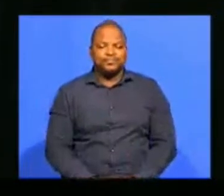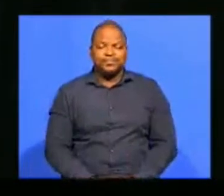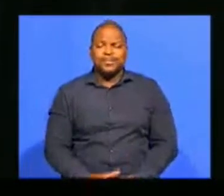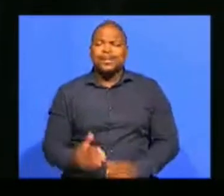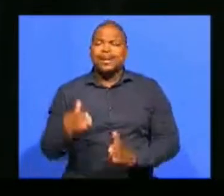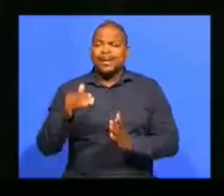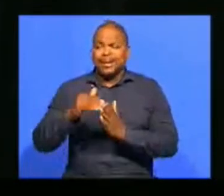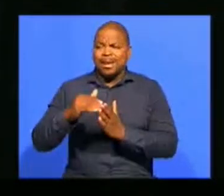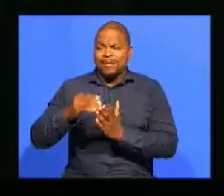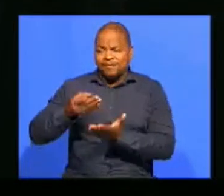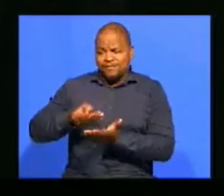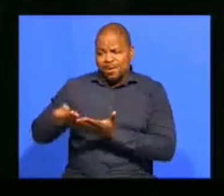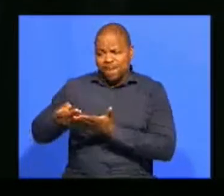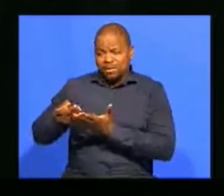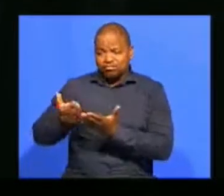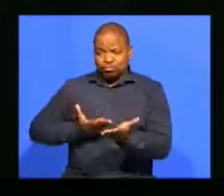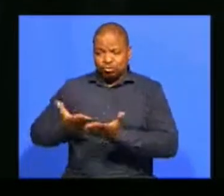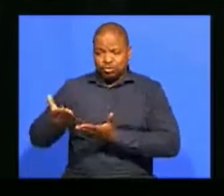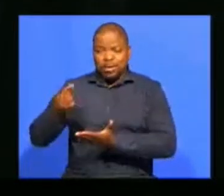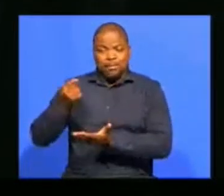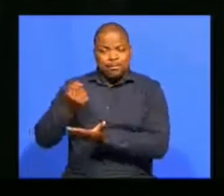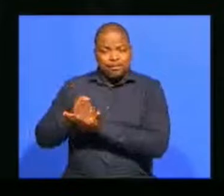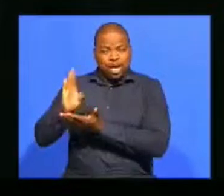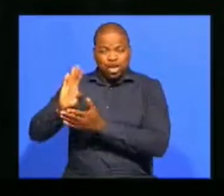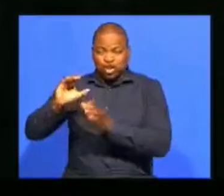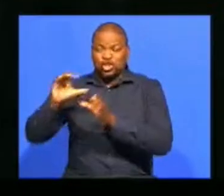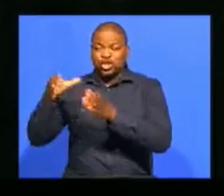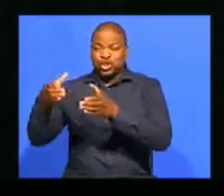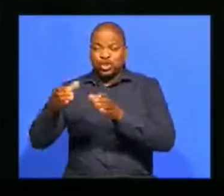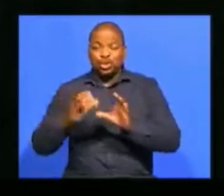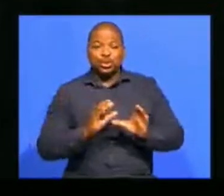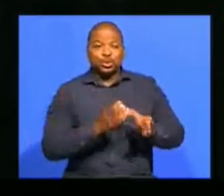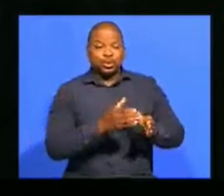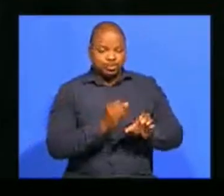and financial services or the banking sector,